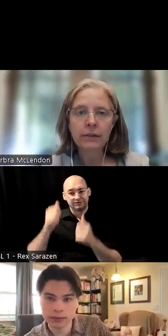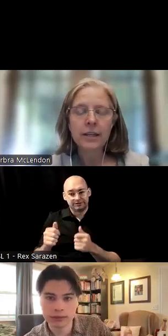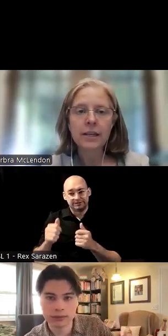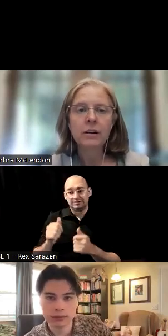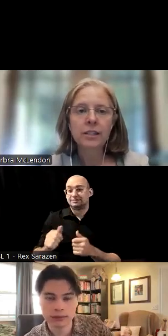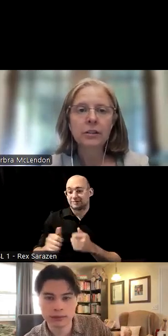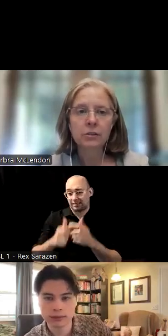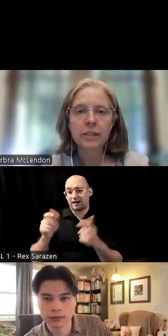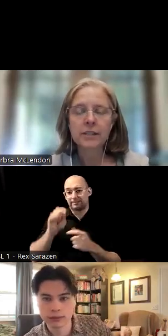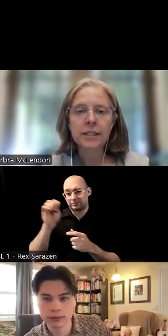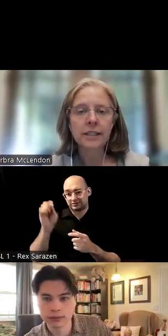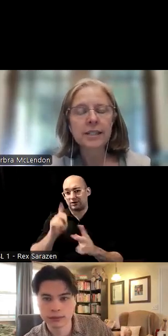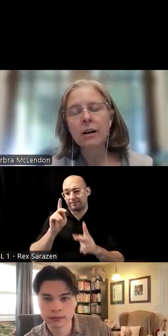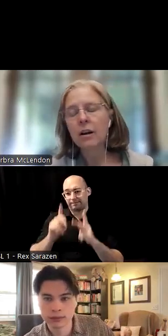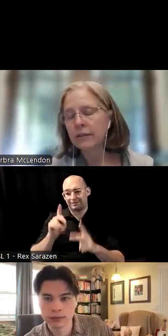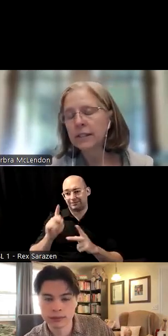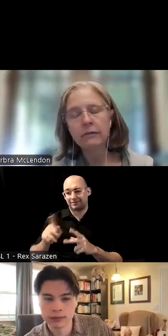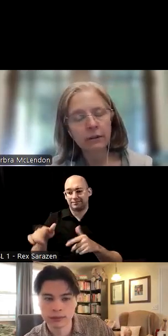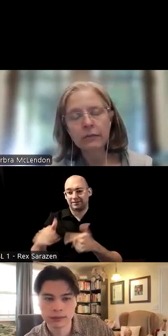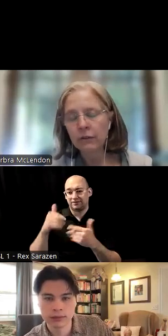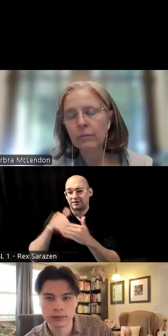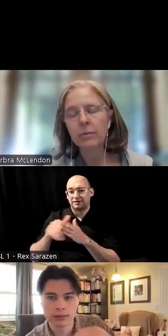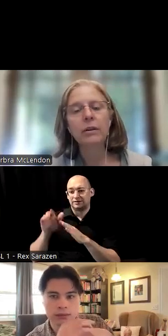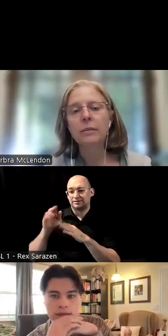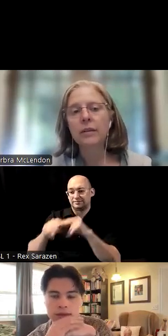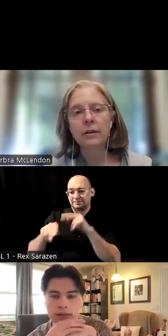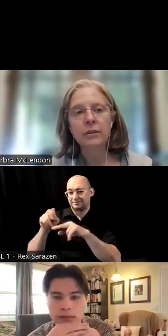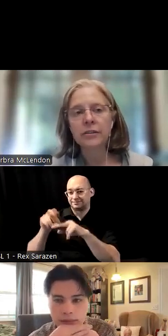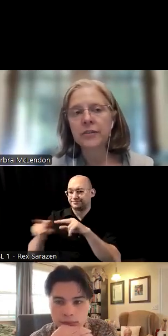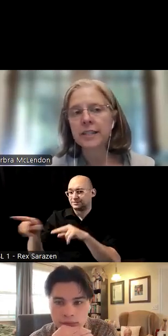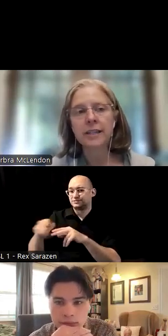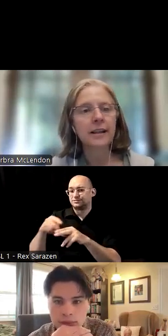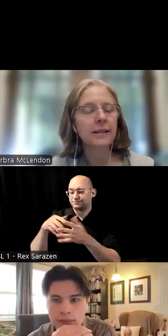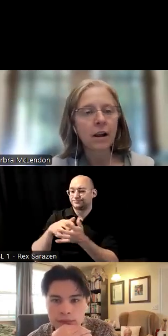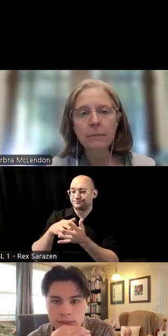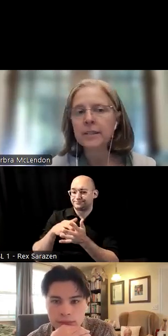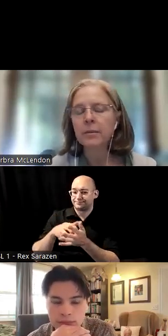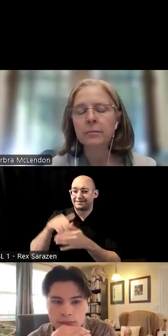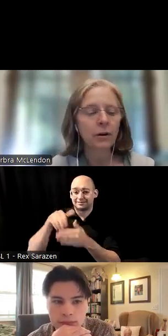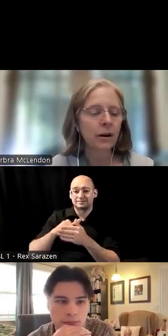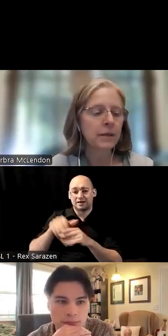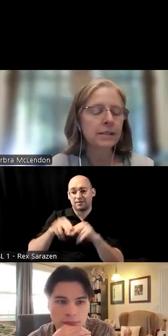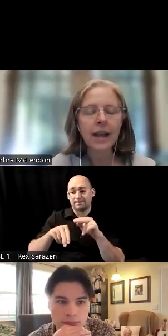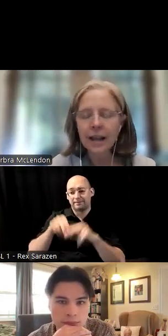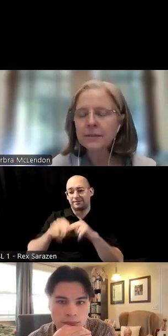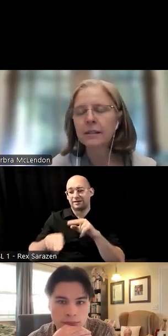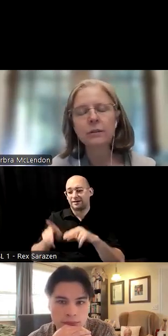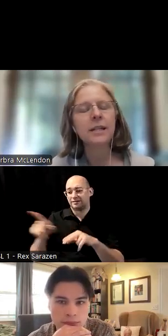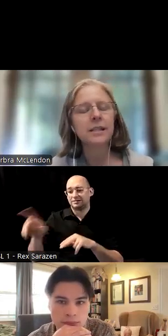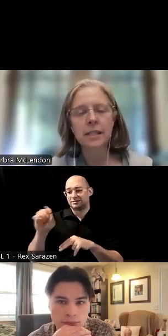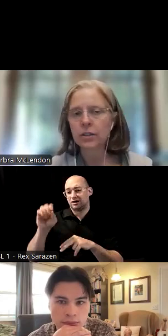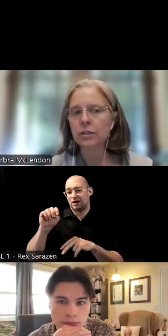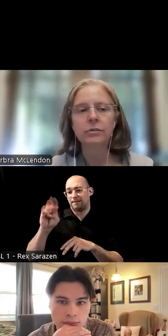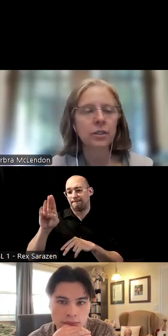are living in our skilled nursing facilities. They are obviously very vulnerable, and when they're in those facilities, and the Ombudsman program is